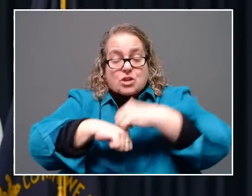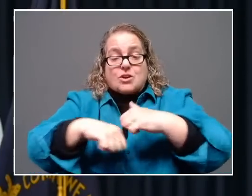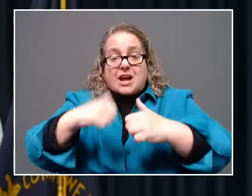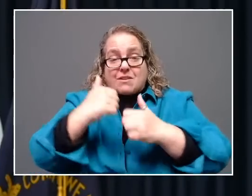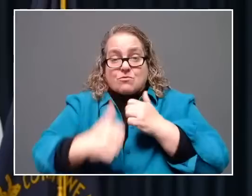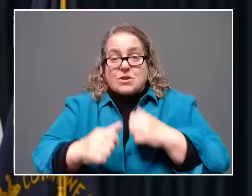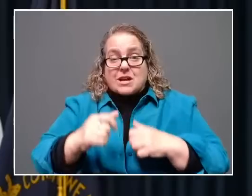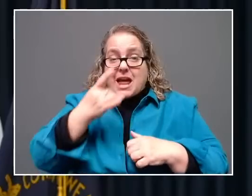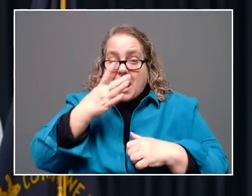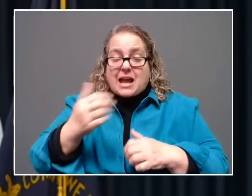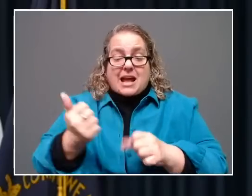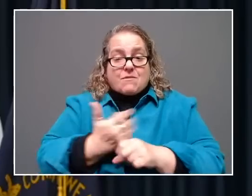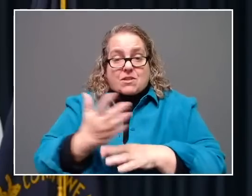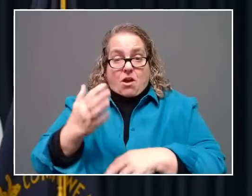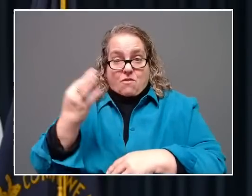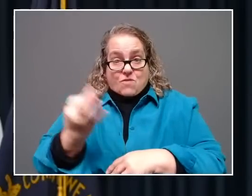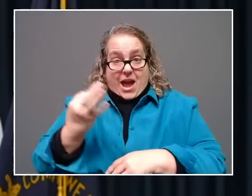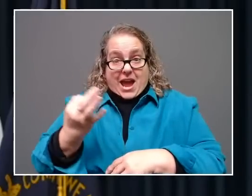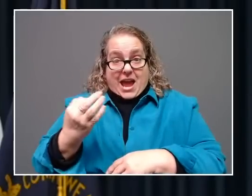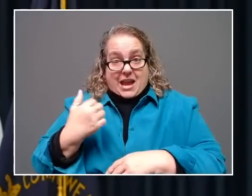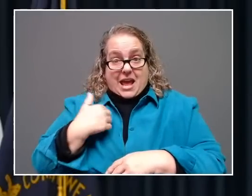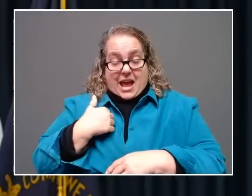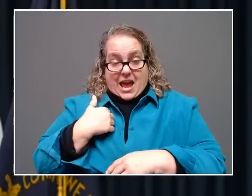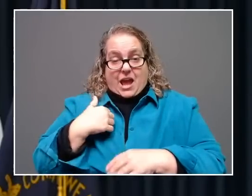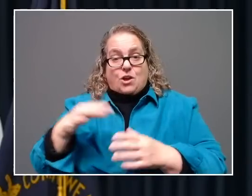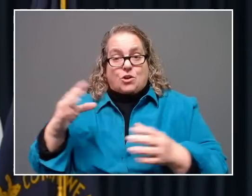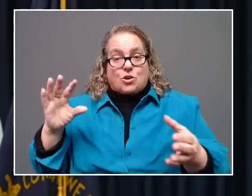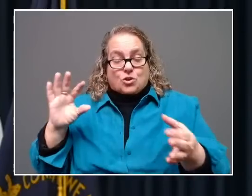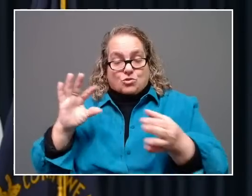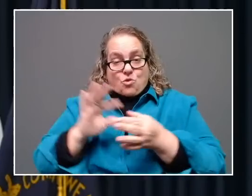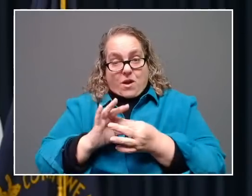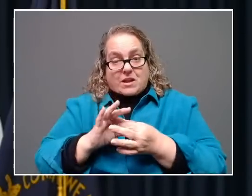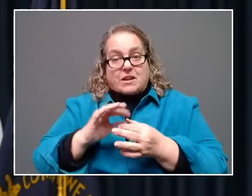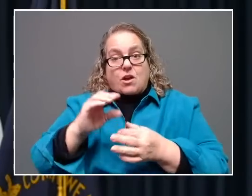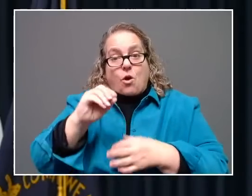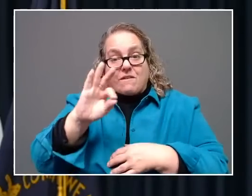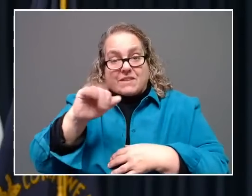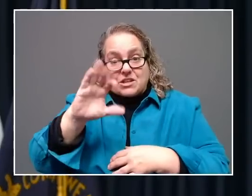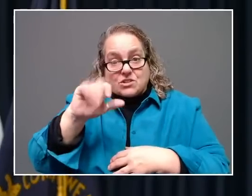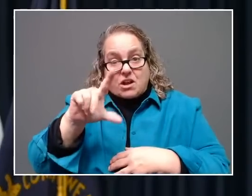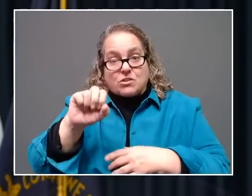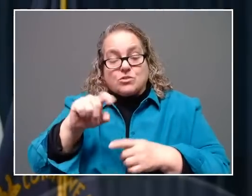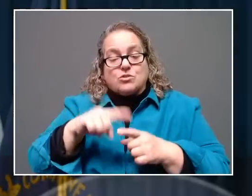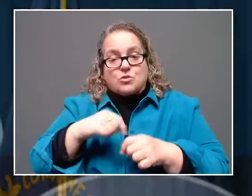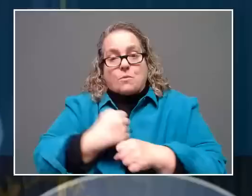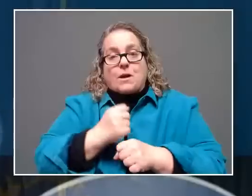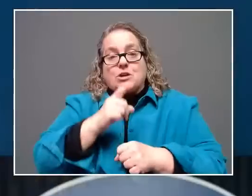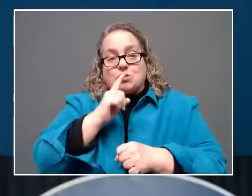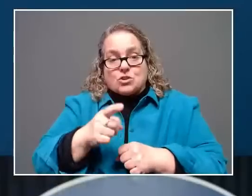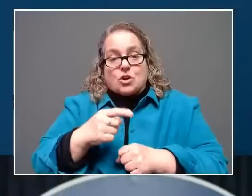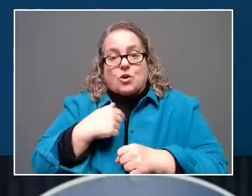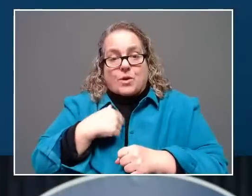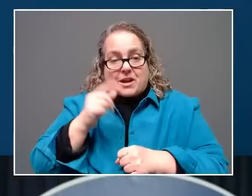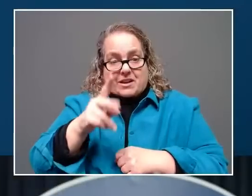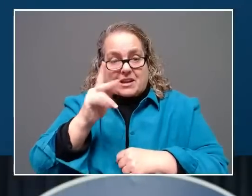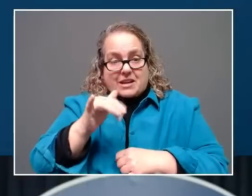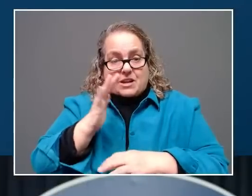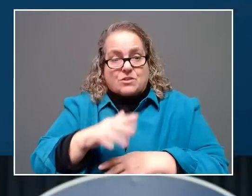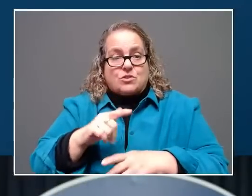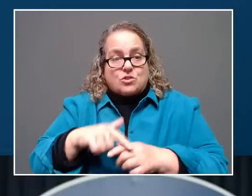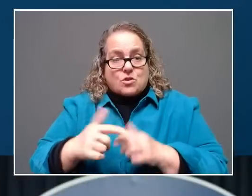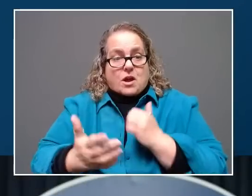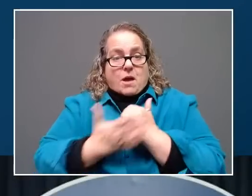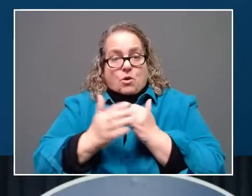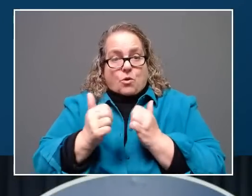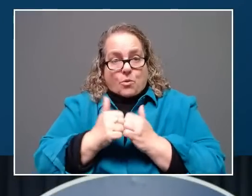to help bring that day a little closer in moving some additional Kentuckians to medium-term housing,